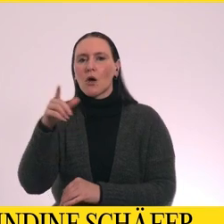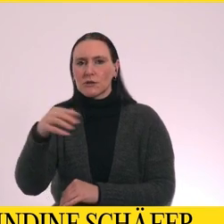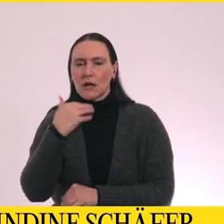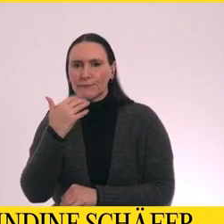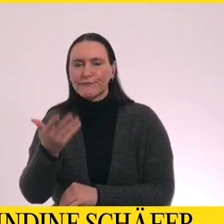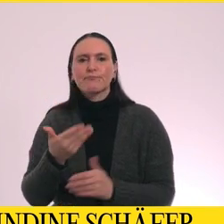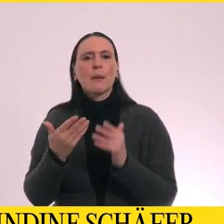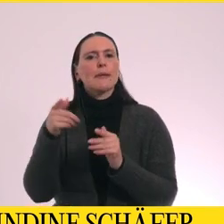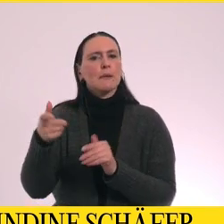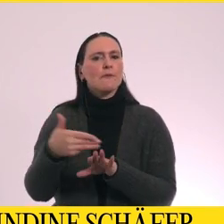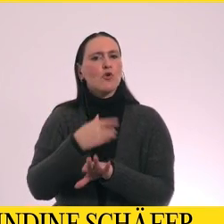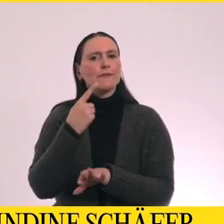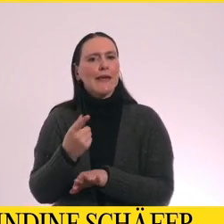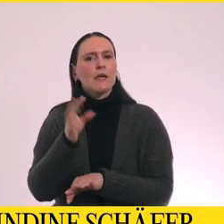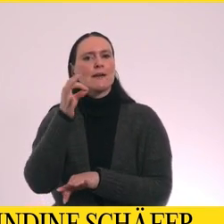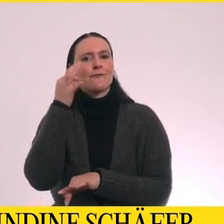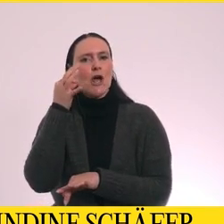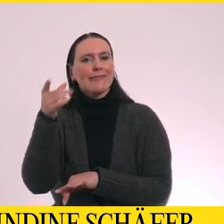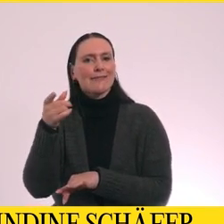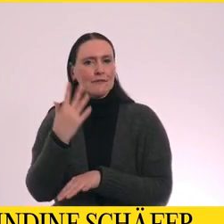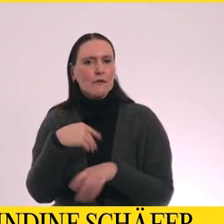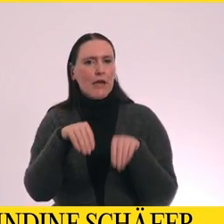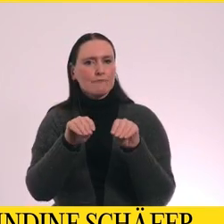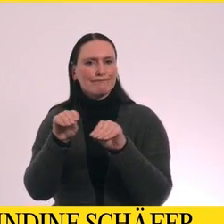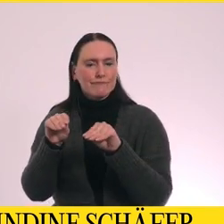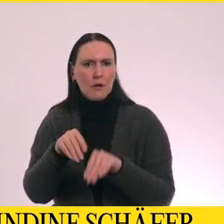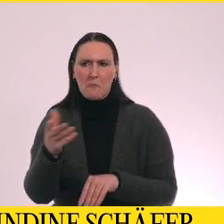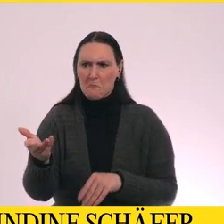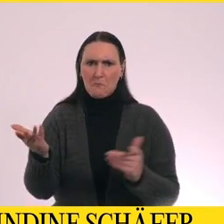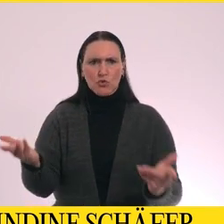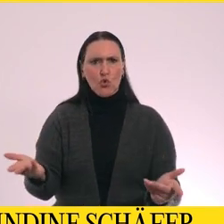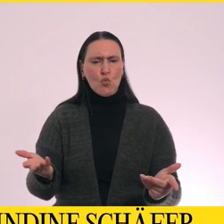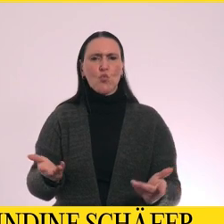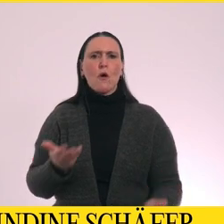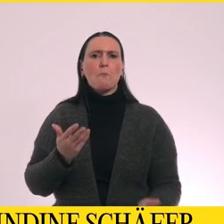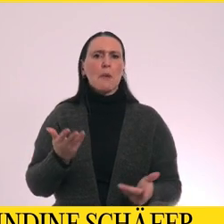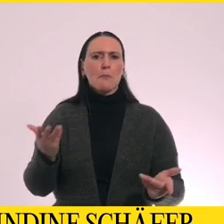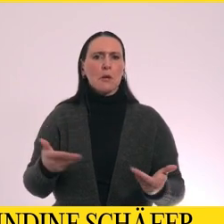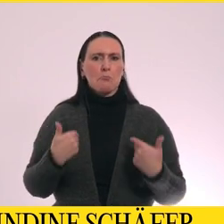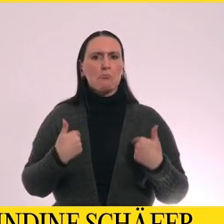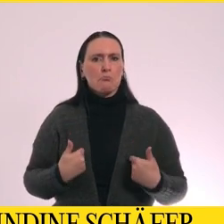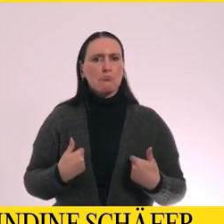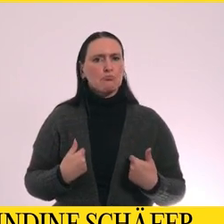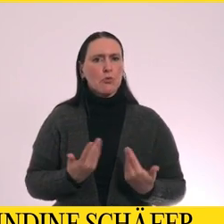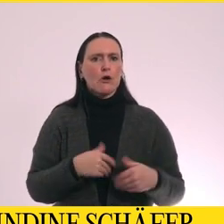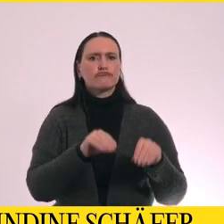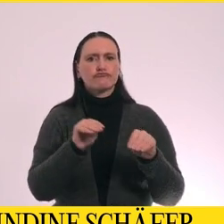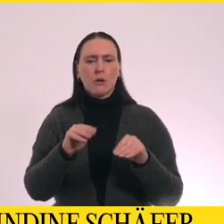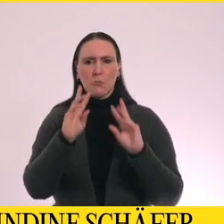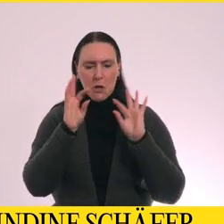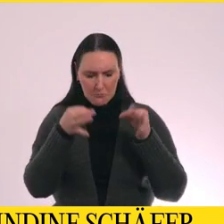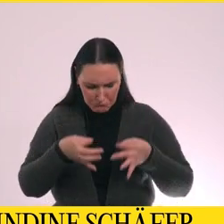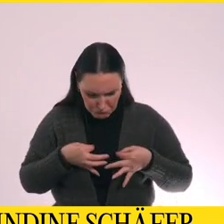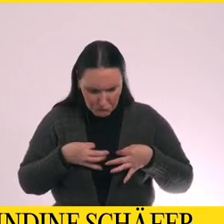teacher being used in his or her abilities to just reflect and participate somehow in